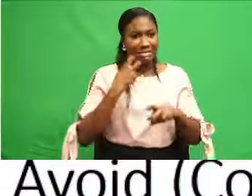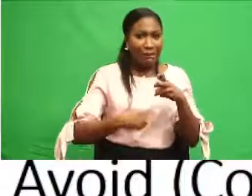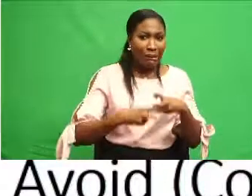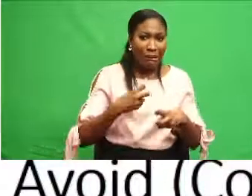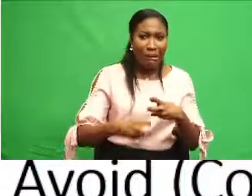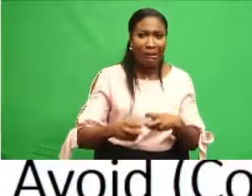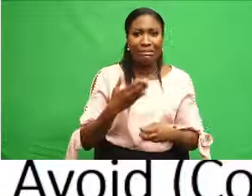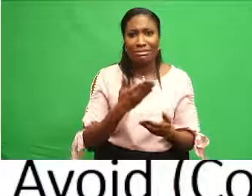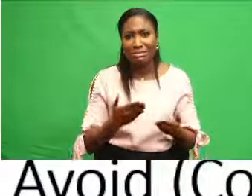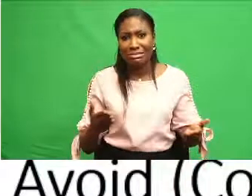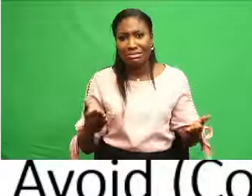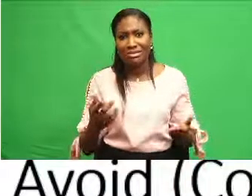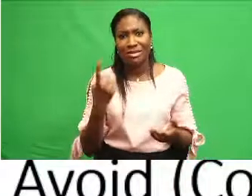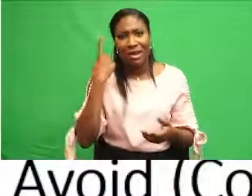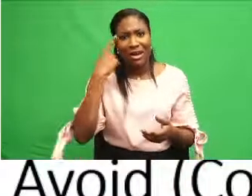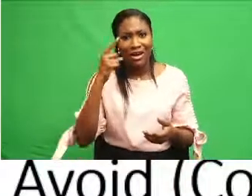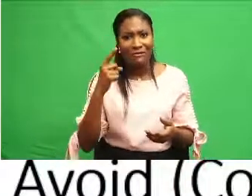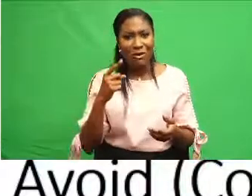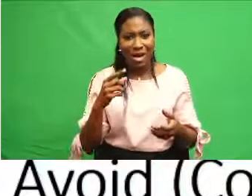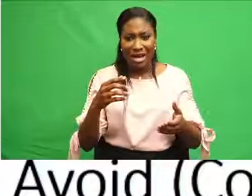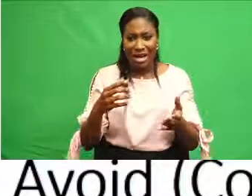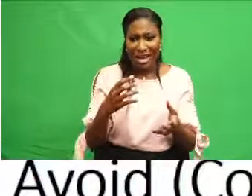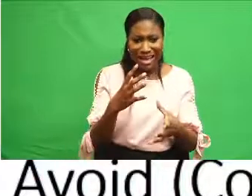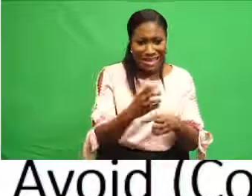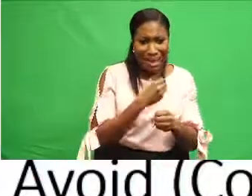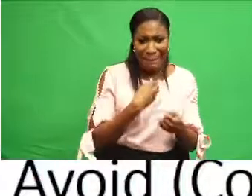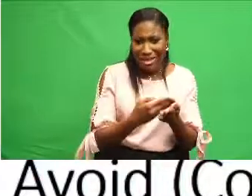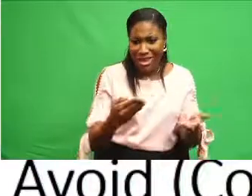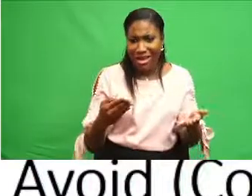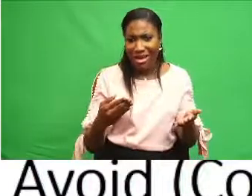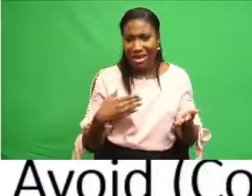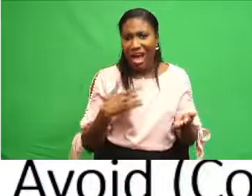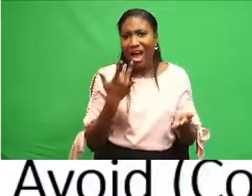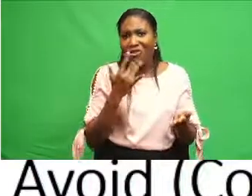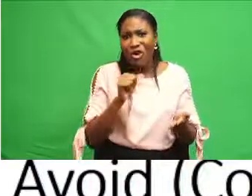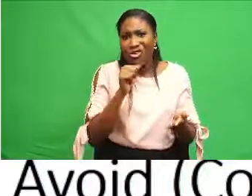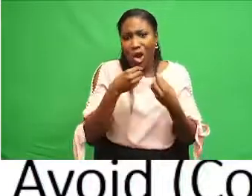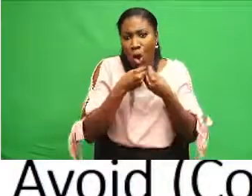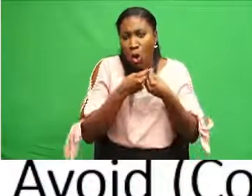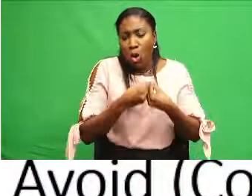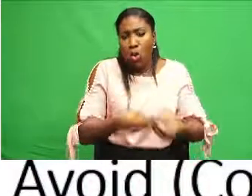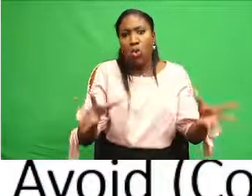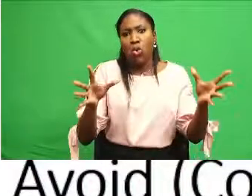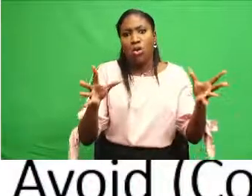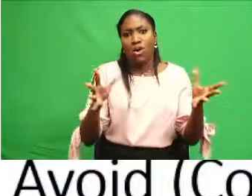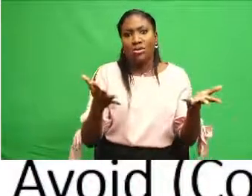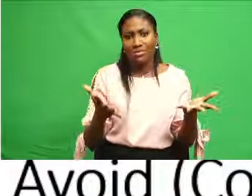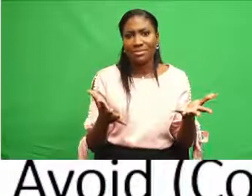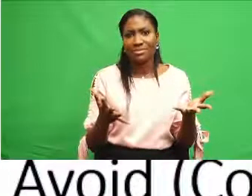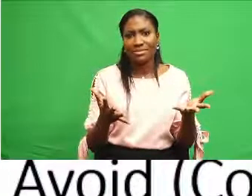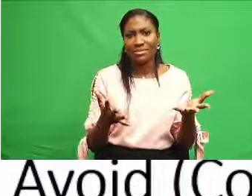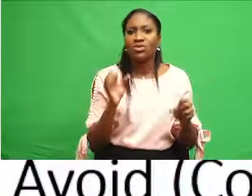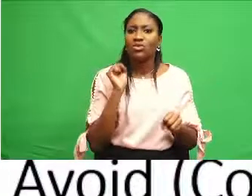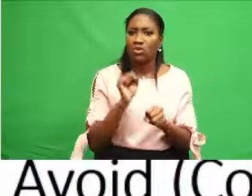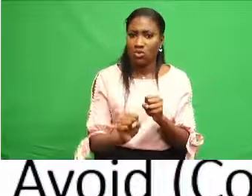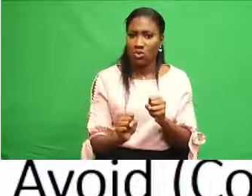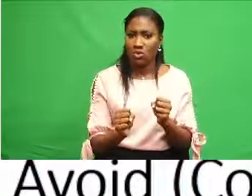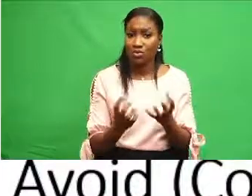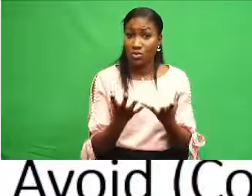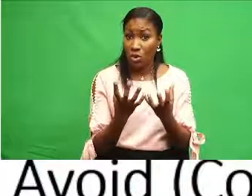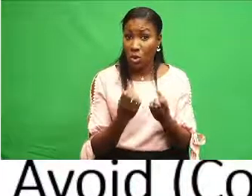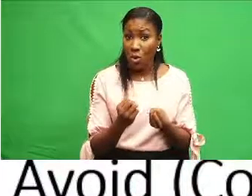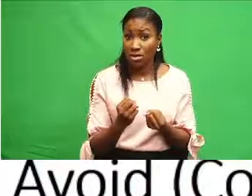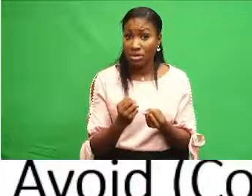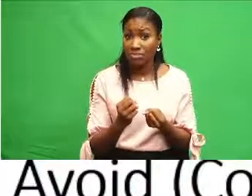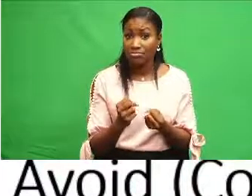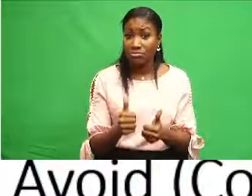order to acquire this estate, that it is not defeated upon your death. All right? So there are two professionals that you want to look at. You want to get